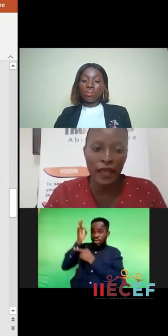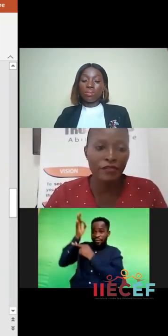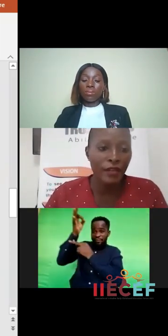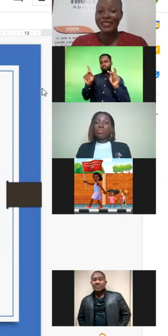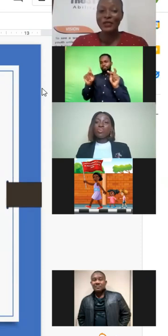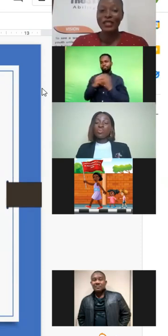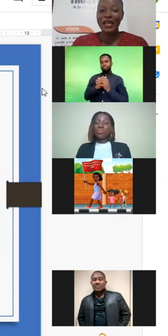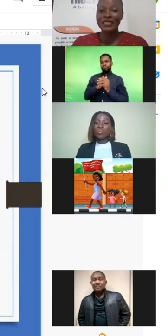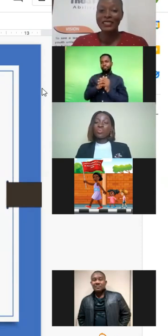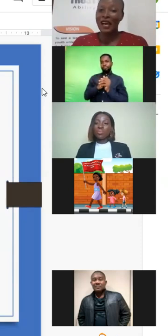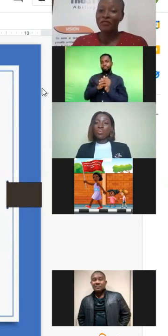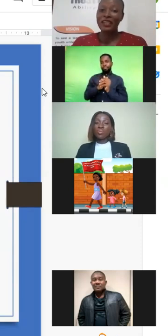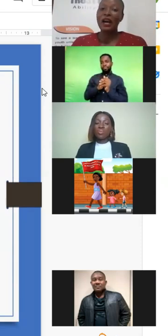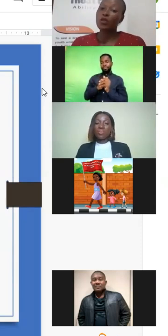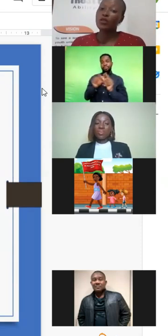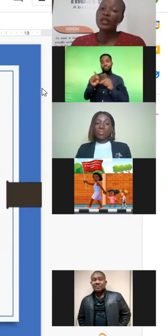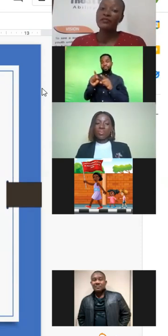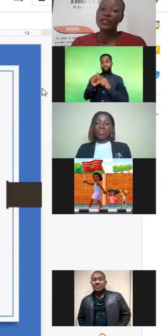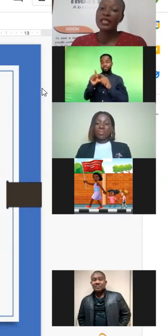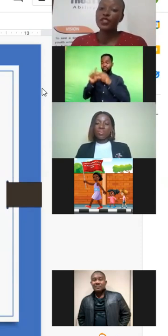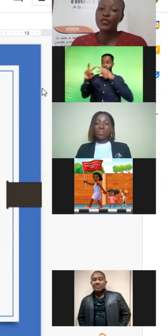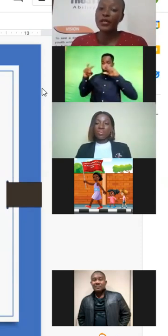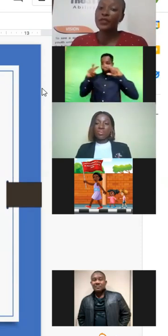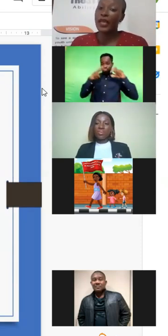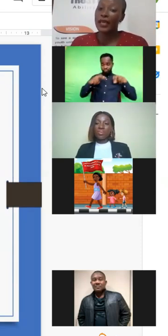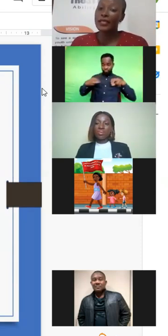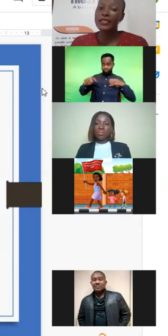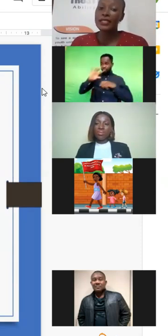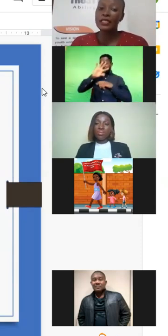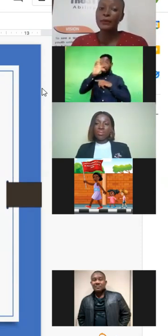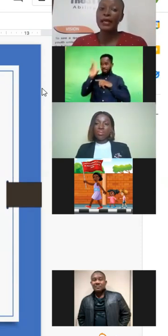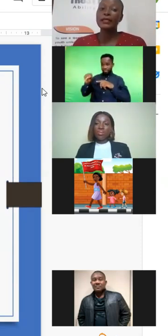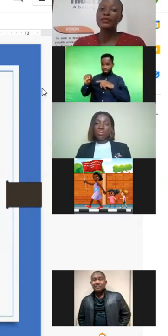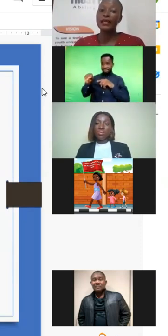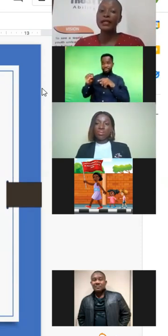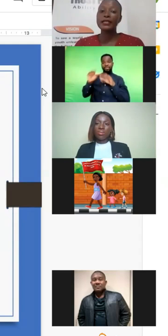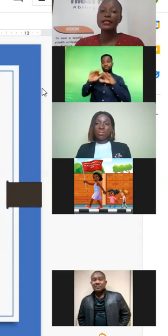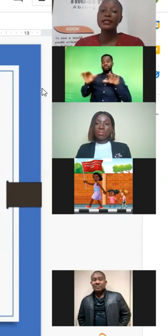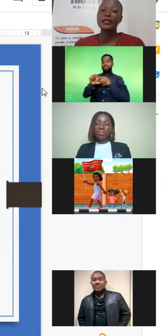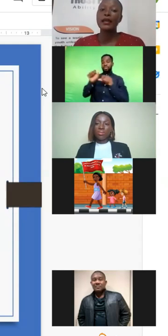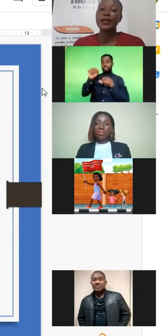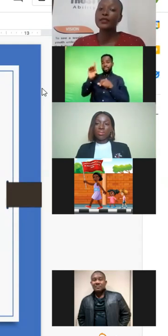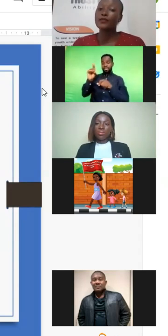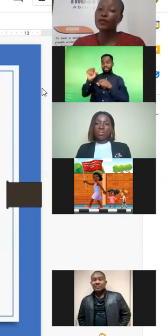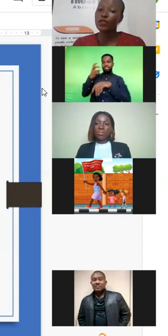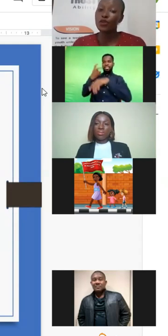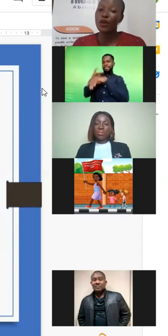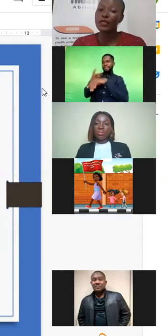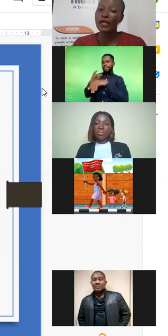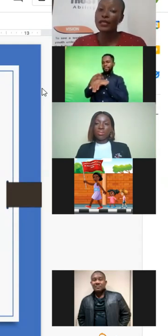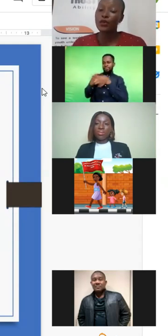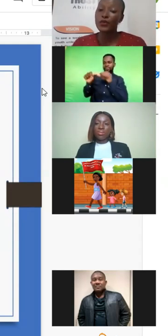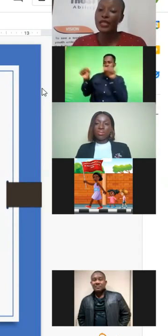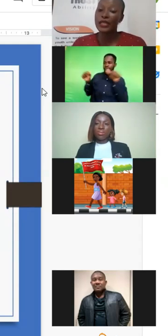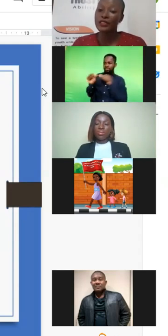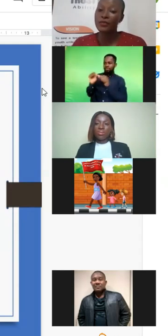of life. Studies conducted in Africa also revealed that children with ASD display difficulties in the areas of social as